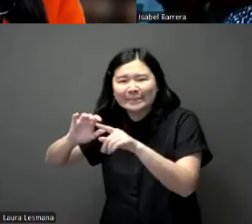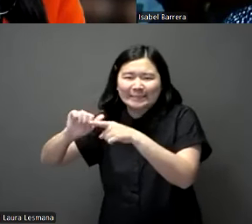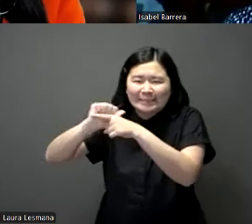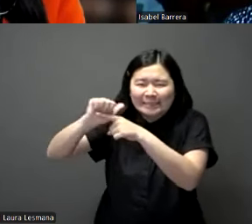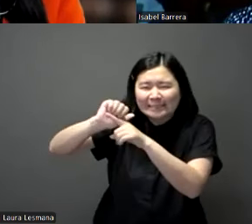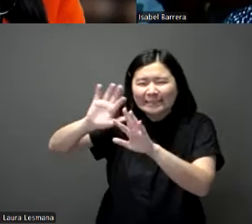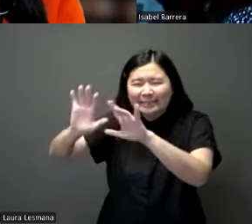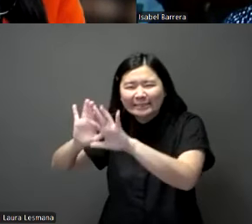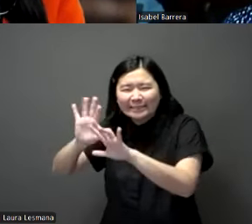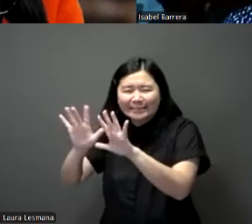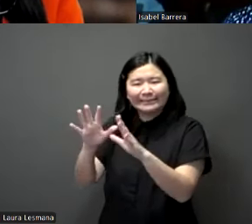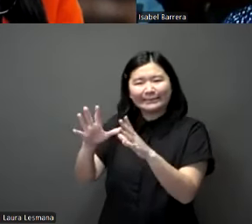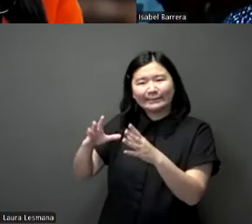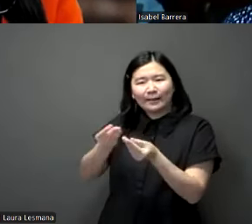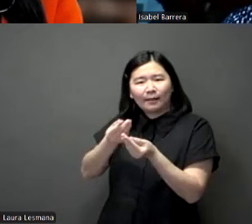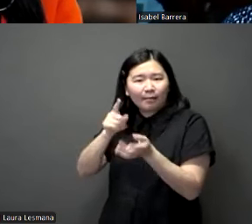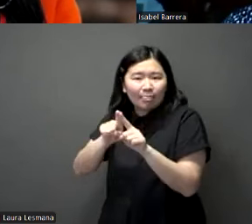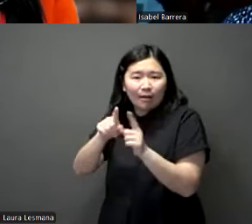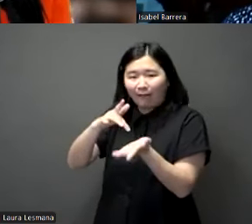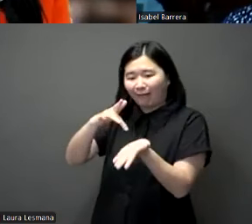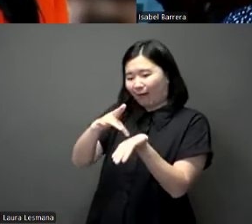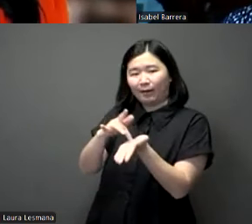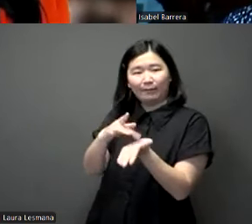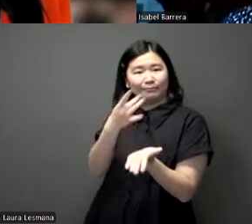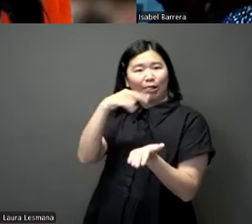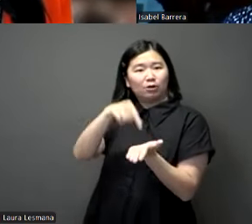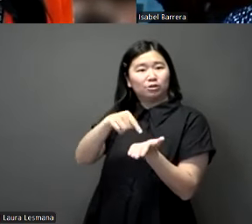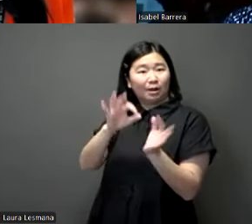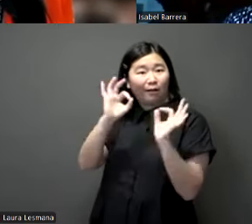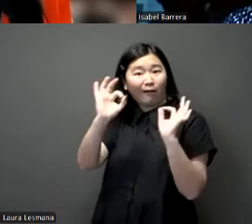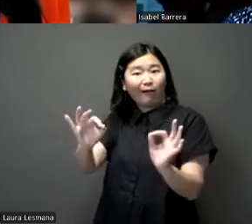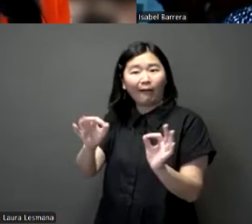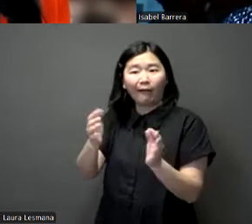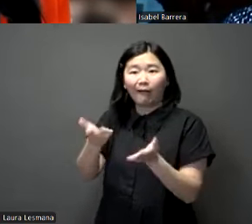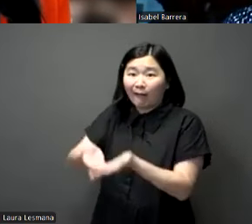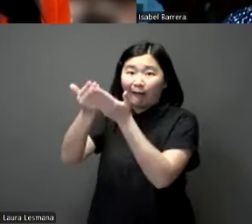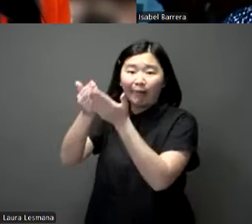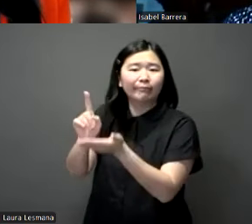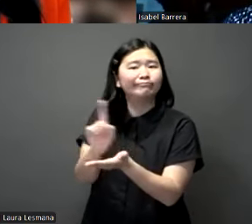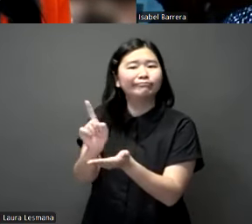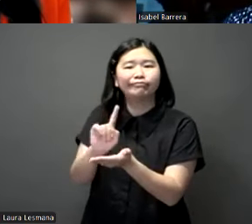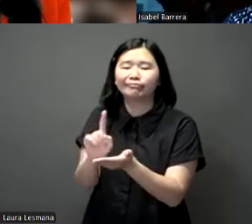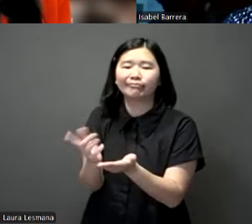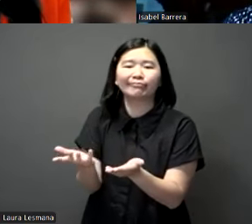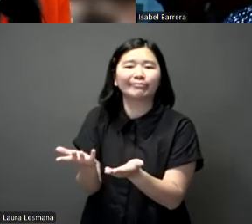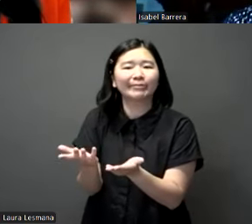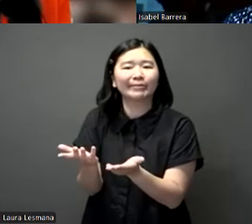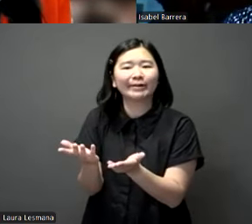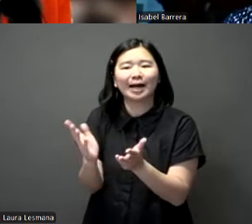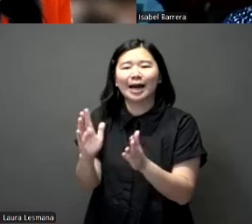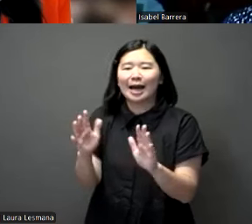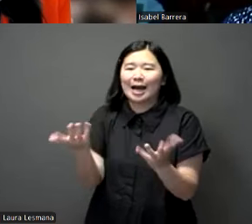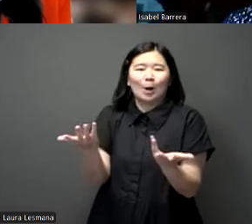question. It's a twofer. So I'll let anyone that wants to start come off of mute